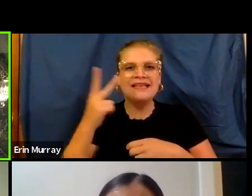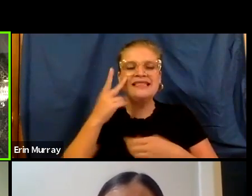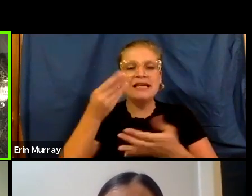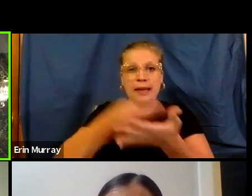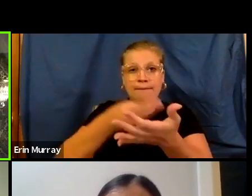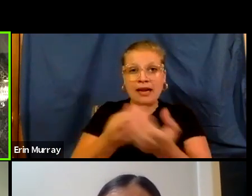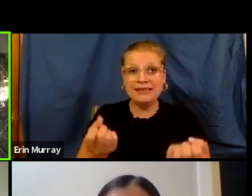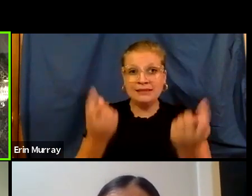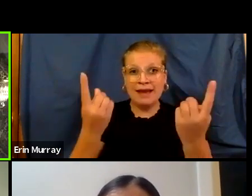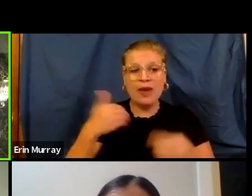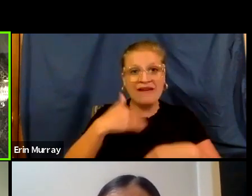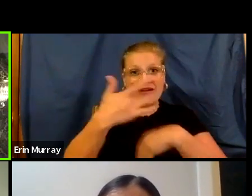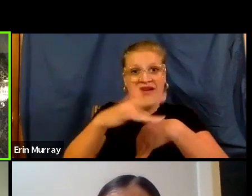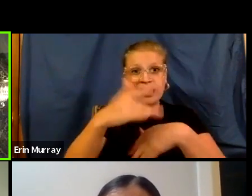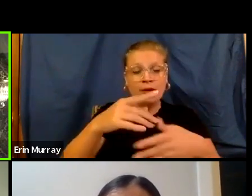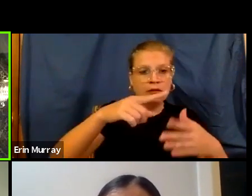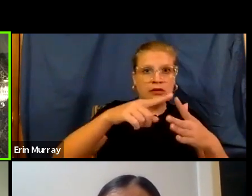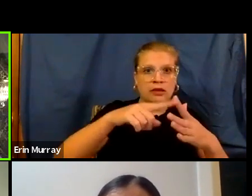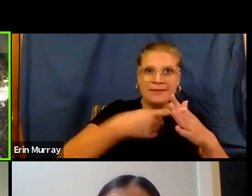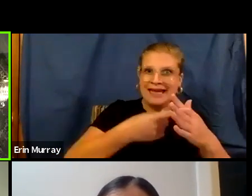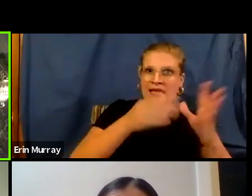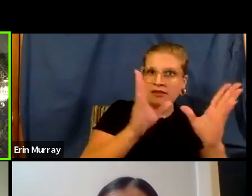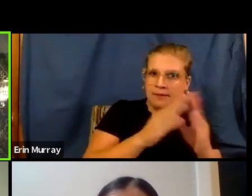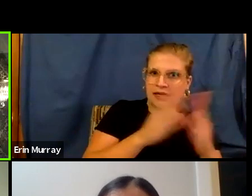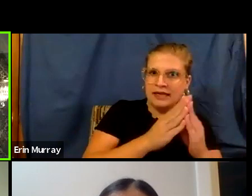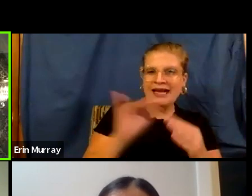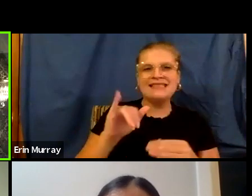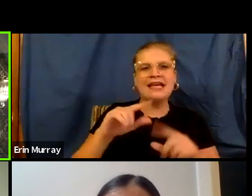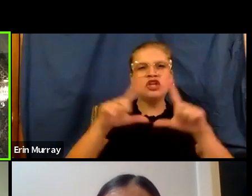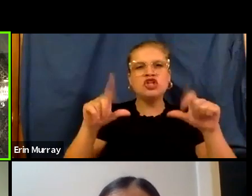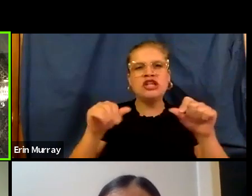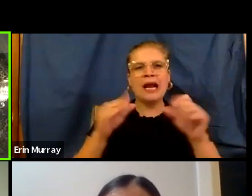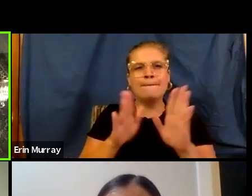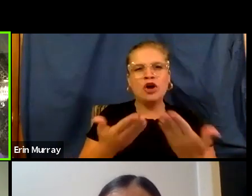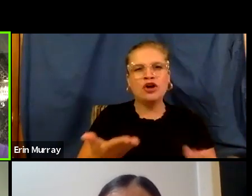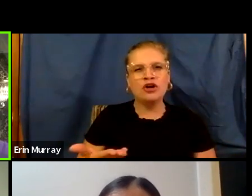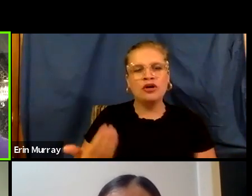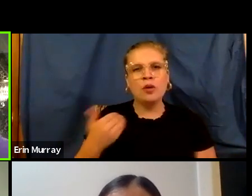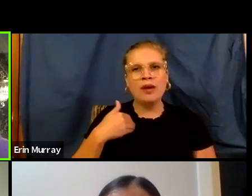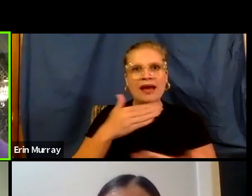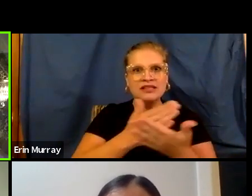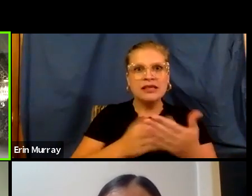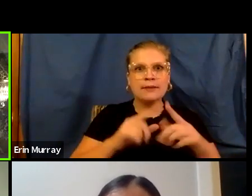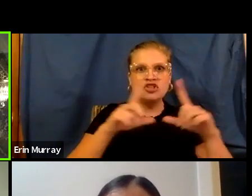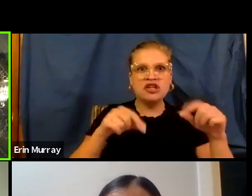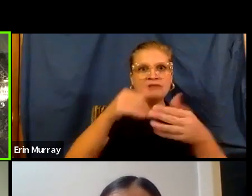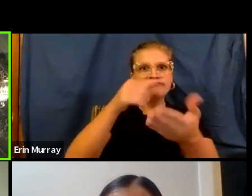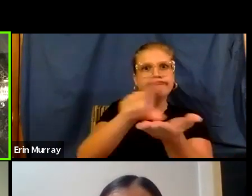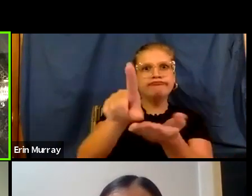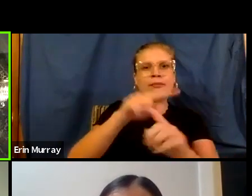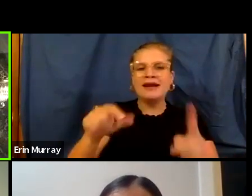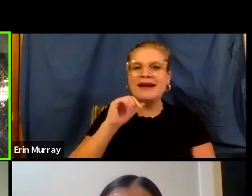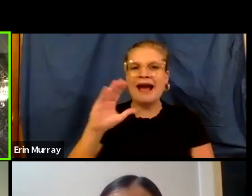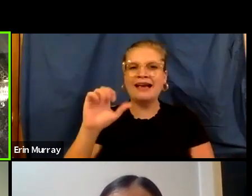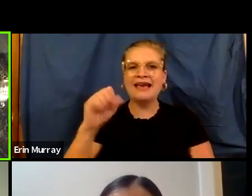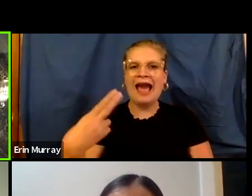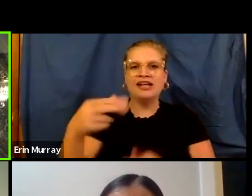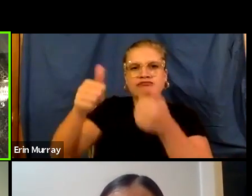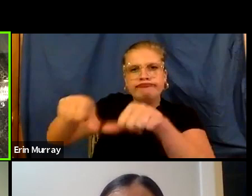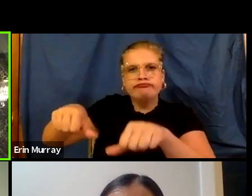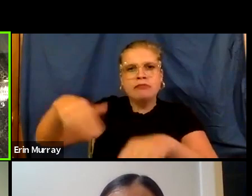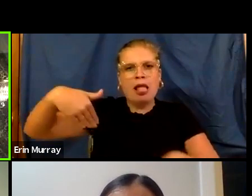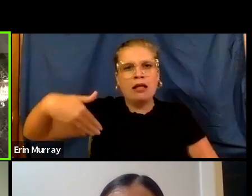we have available at the beginning of the meeting is that it's like your checkbook. We have some checks that have gone out that haven't been cashed yet. And so we